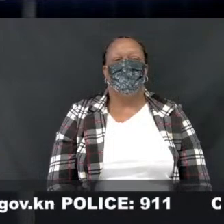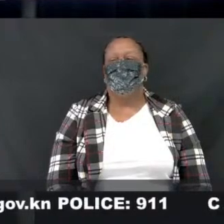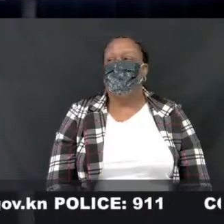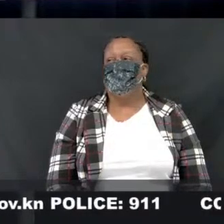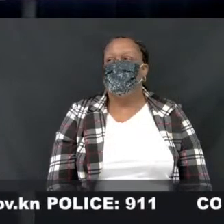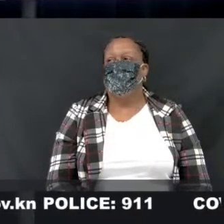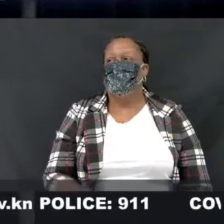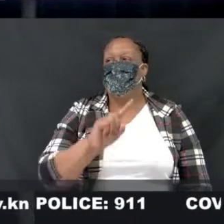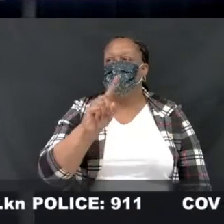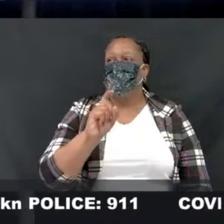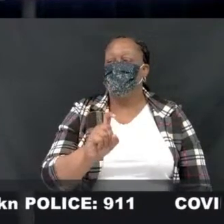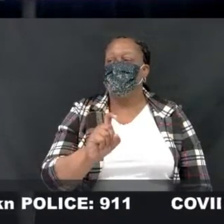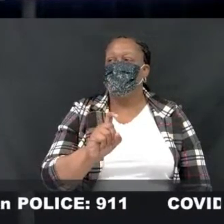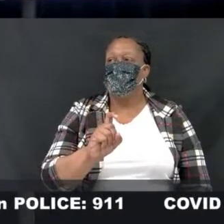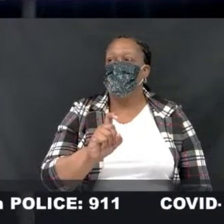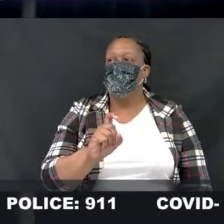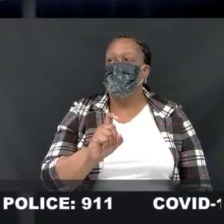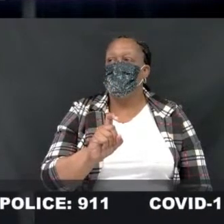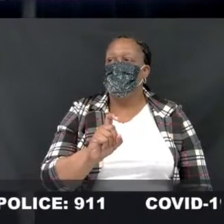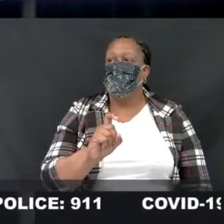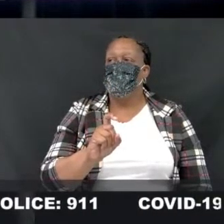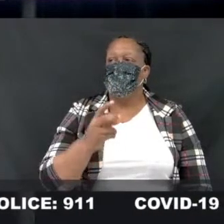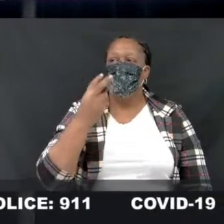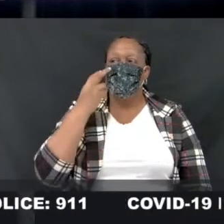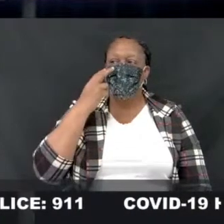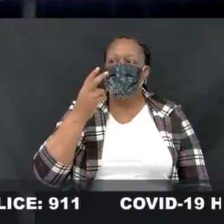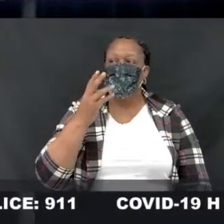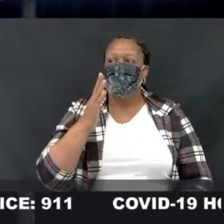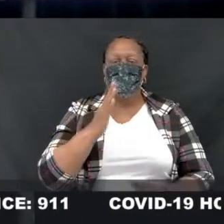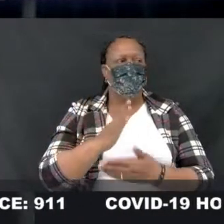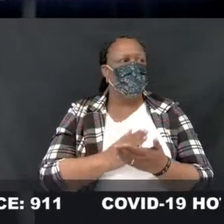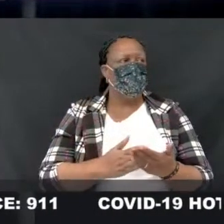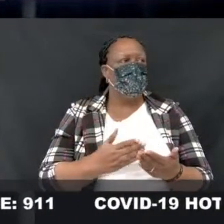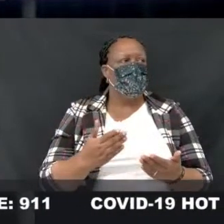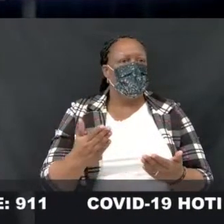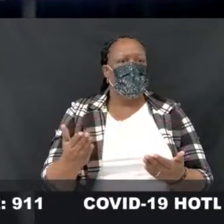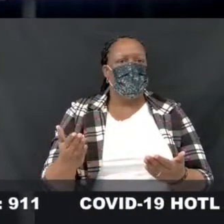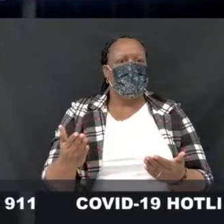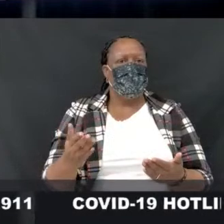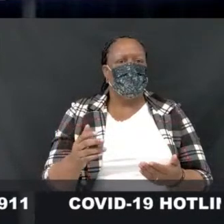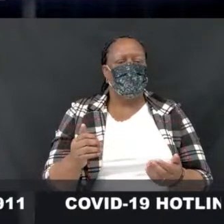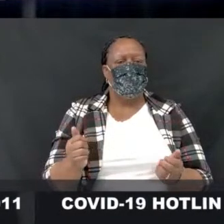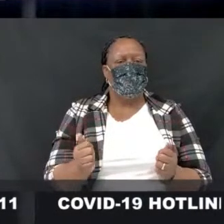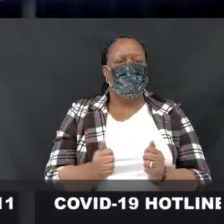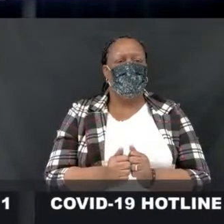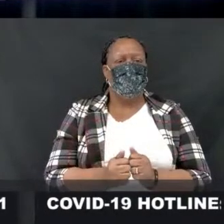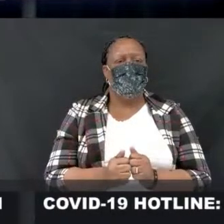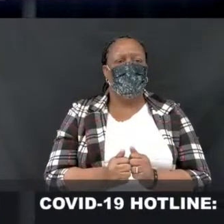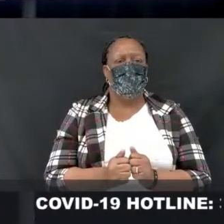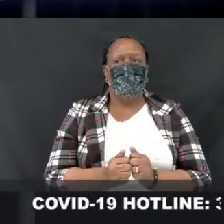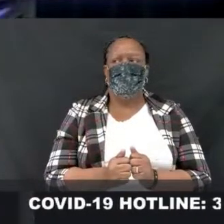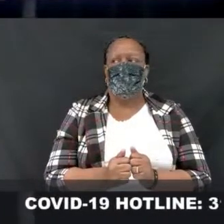There seems to be a gastro problem in the Federation. Could the health officials comment?